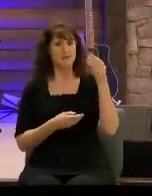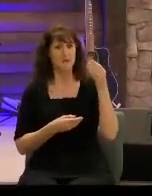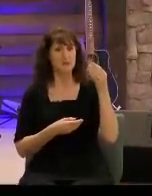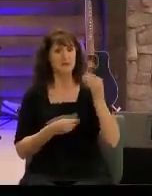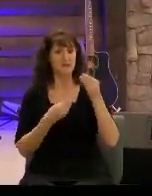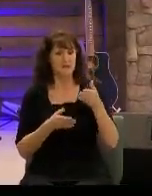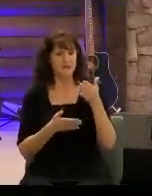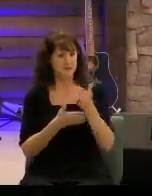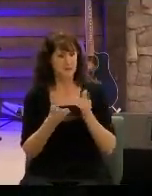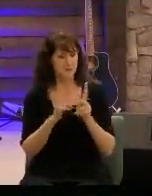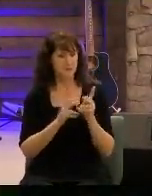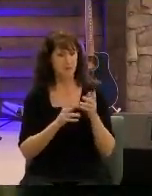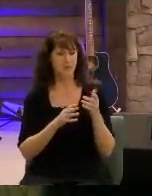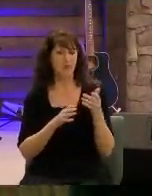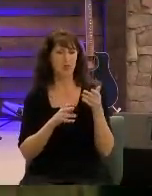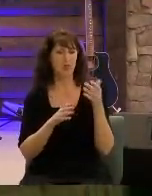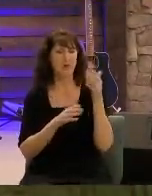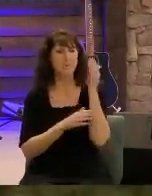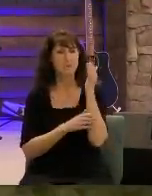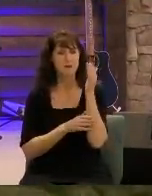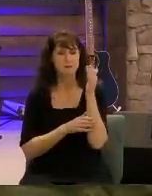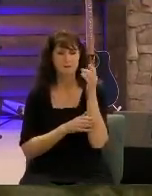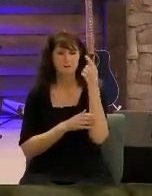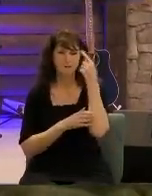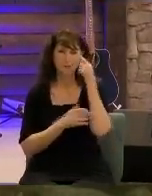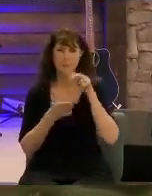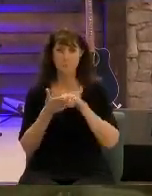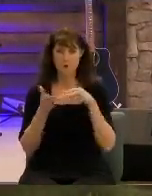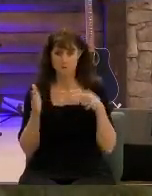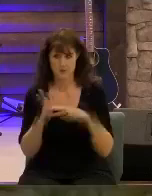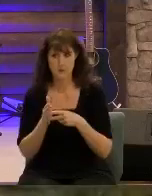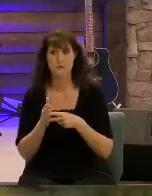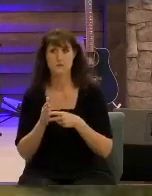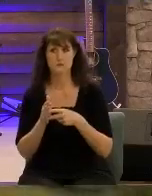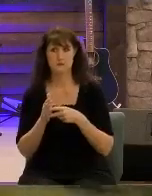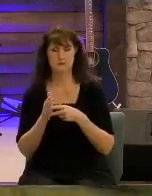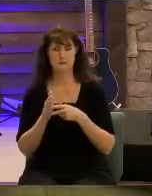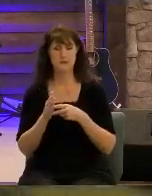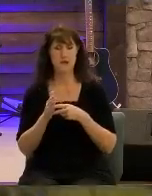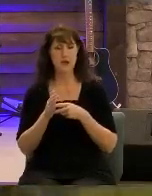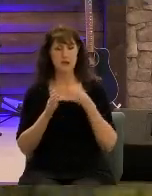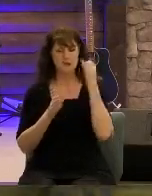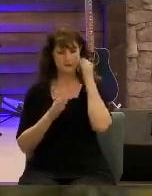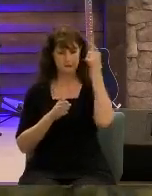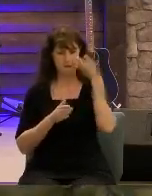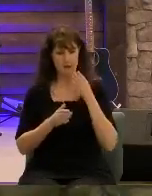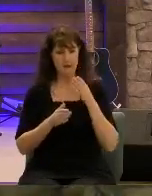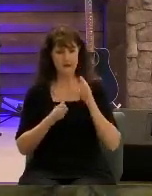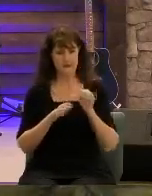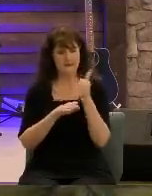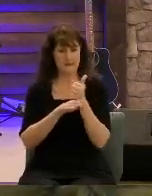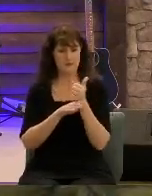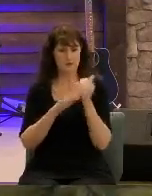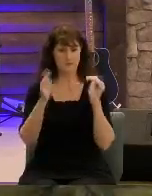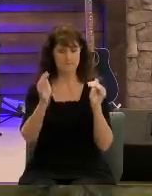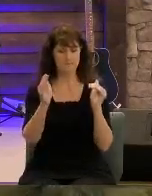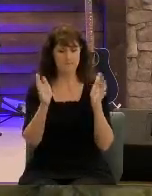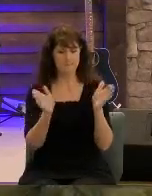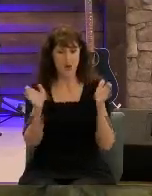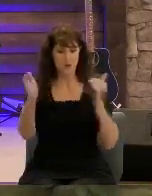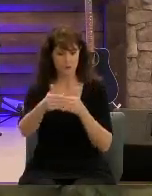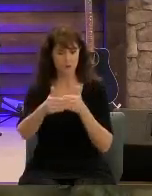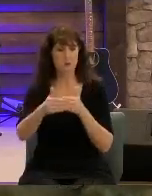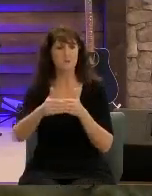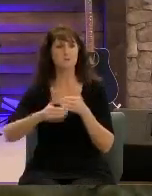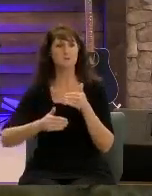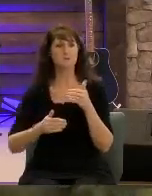and a calling for a purpose and for a reason. And when God establishes boundaries, when they are a part of our